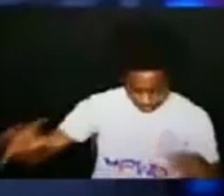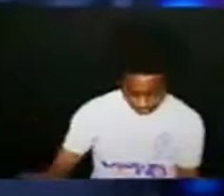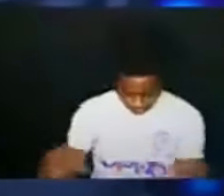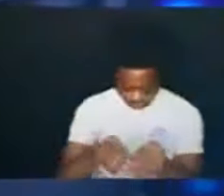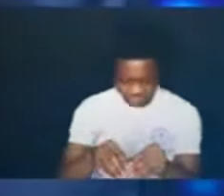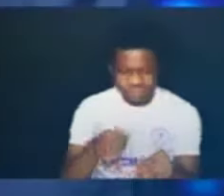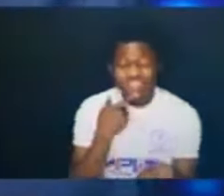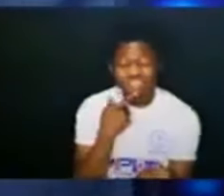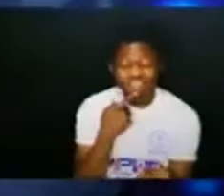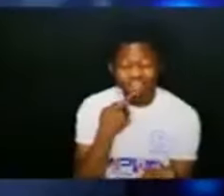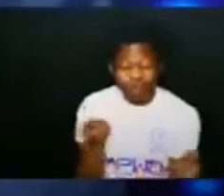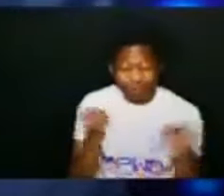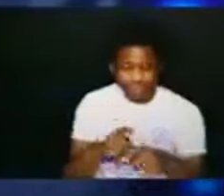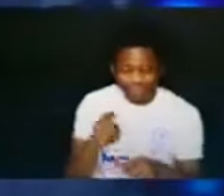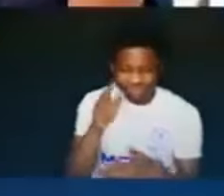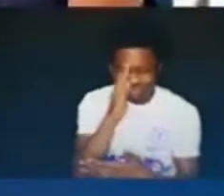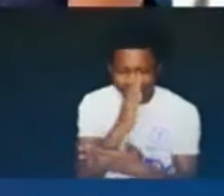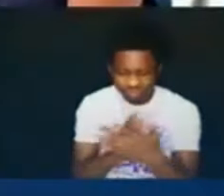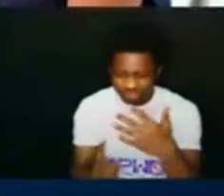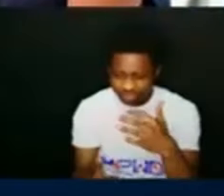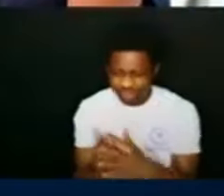your consciousness by